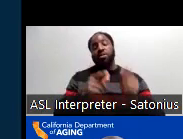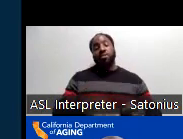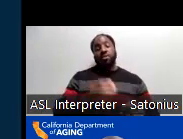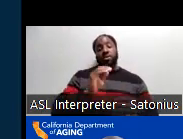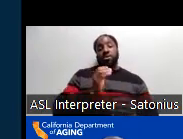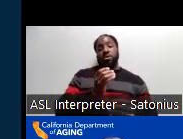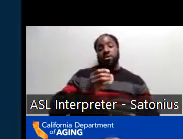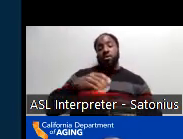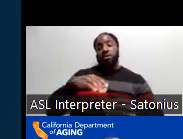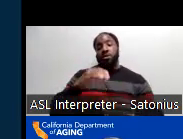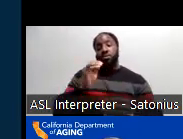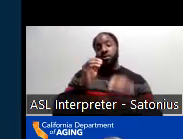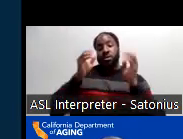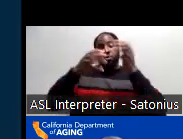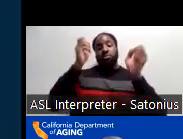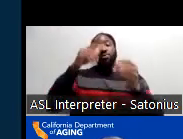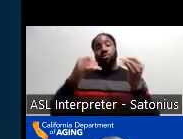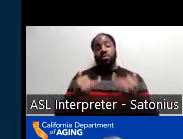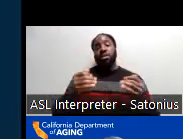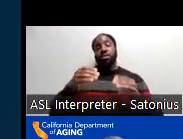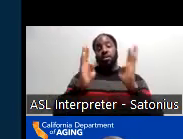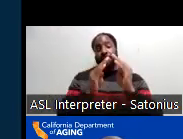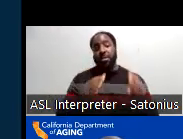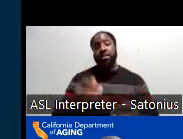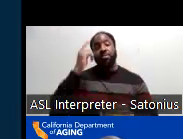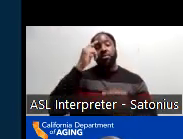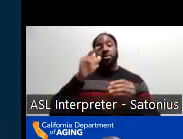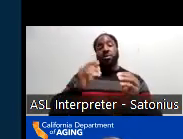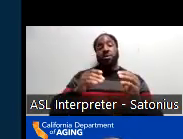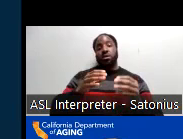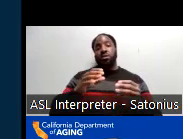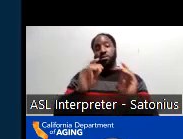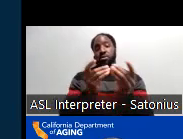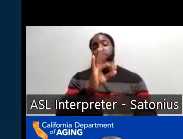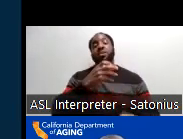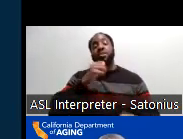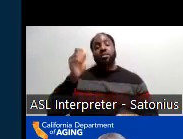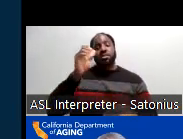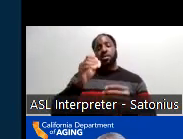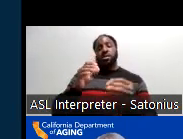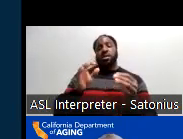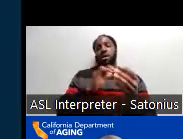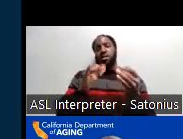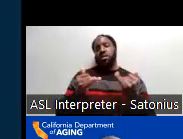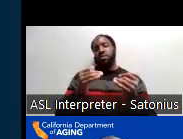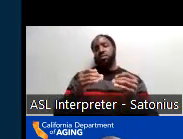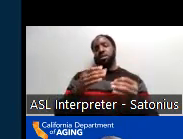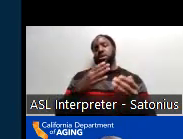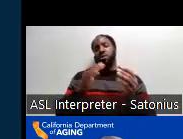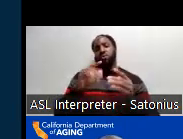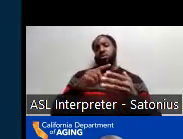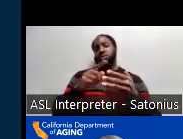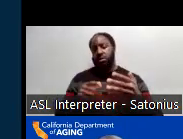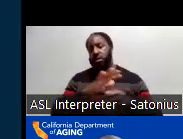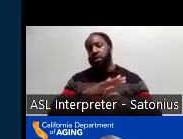director for California's Master Plan for Aging, and I'd like to go over a few housekeeping items while we allow participants to join the